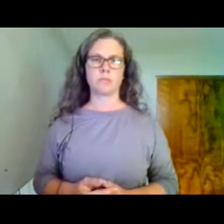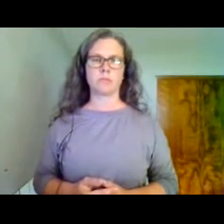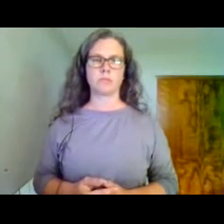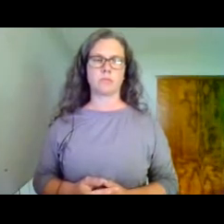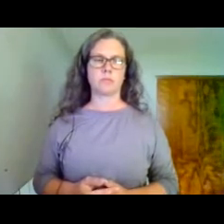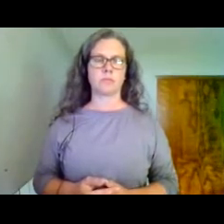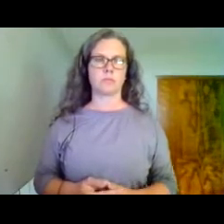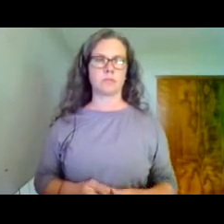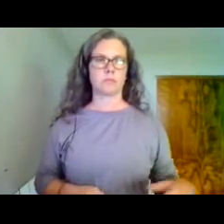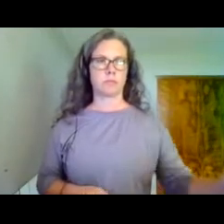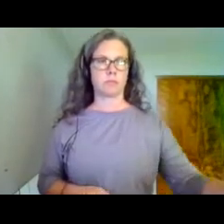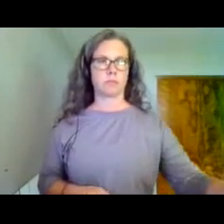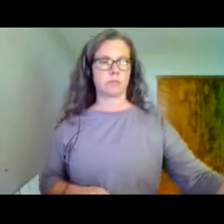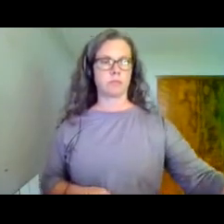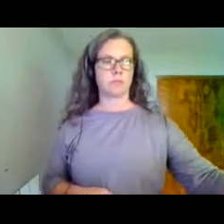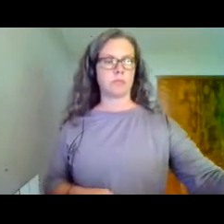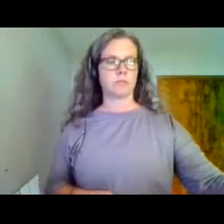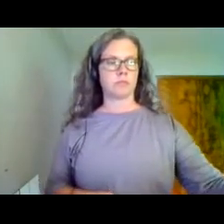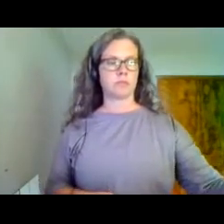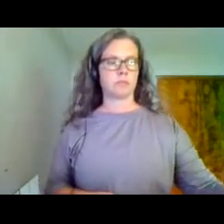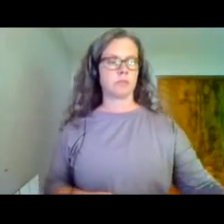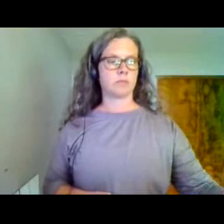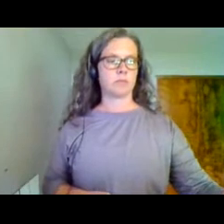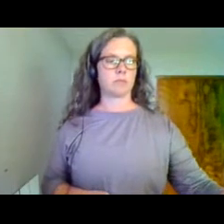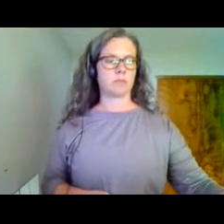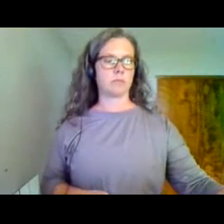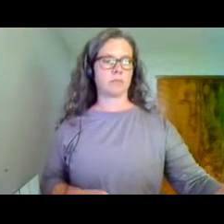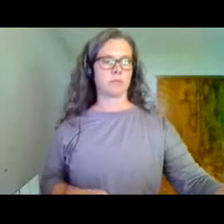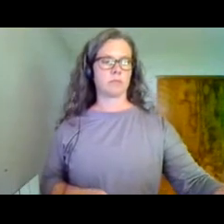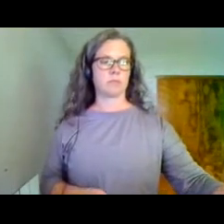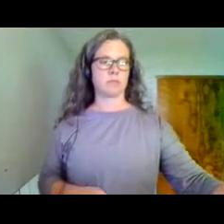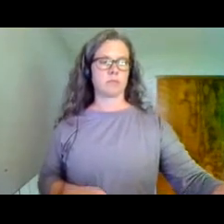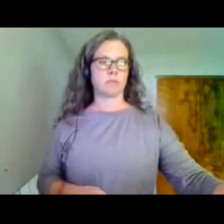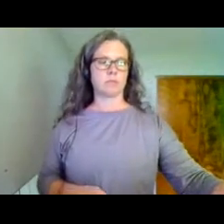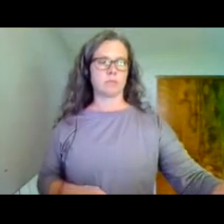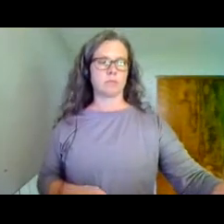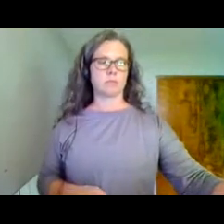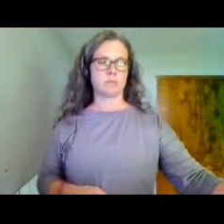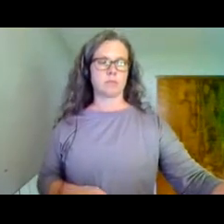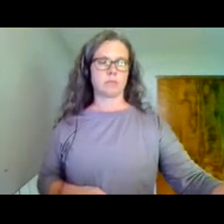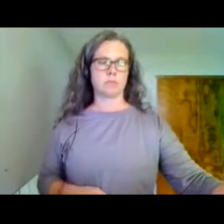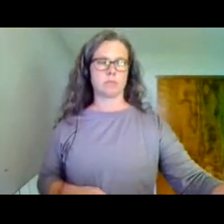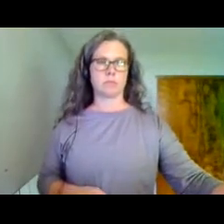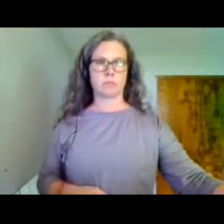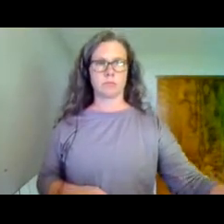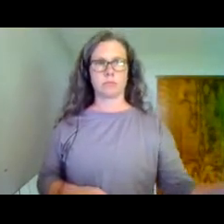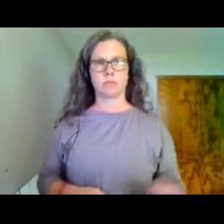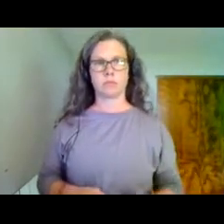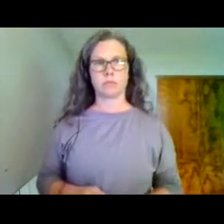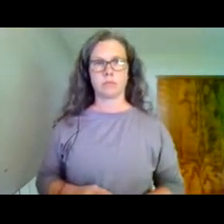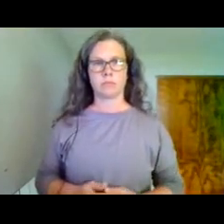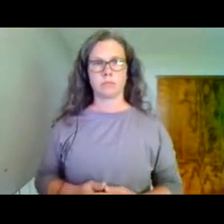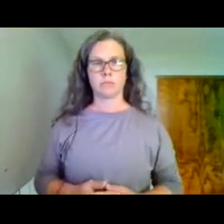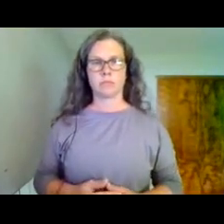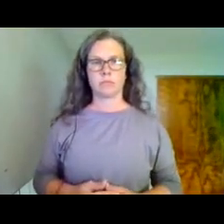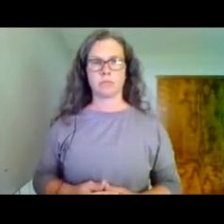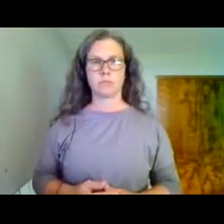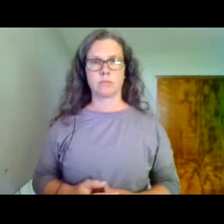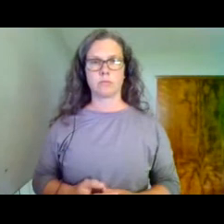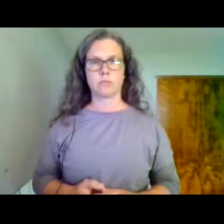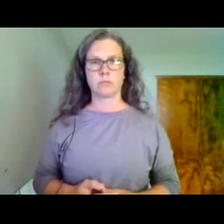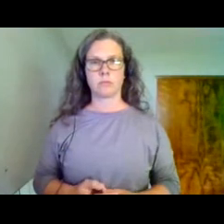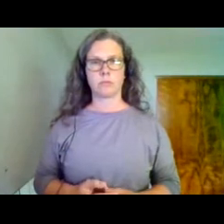provide, they grow about as much below ground roots as they do above ground leaf mass. So they're about a 1-to-1 ratio. Whereas